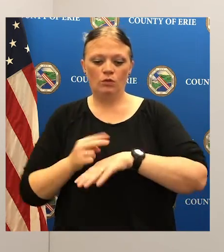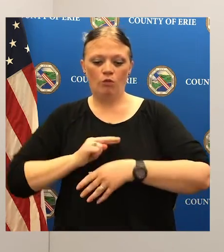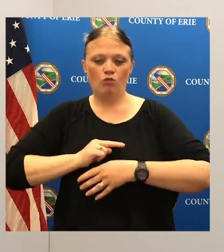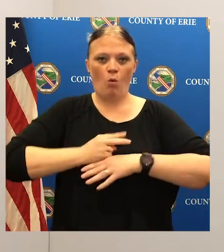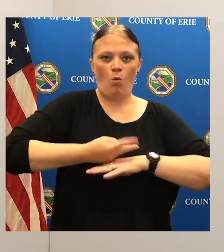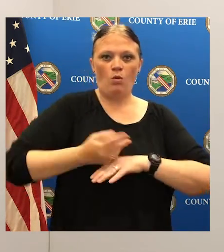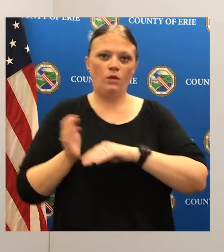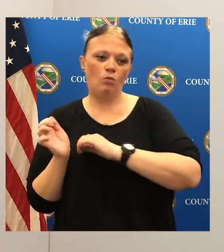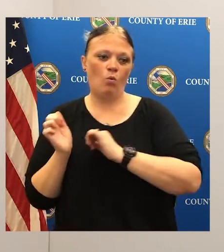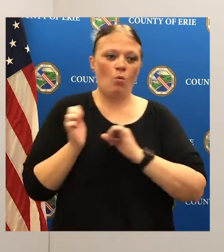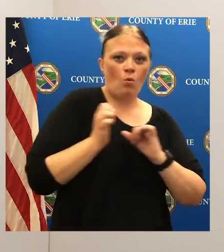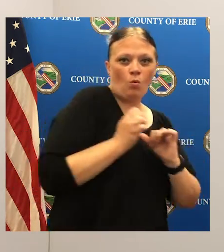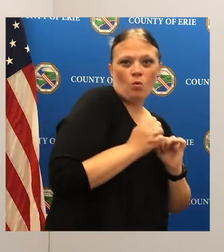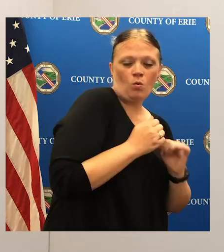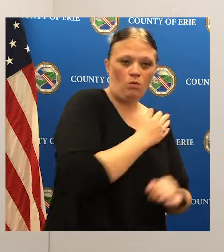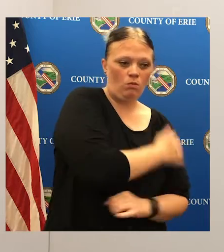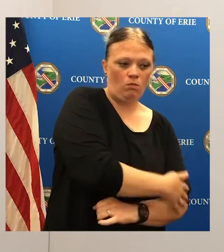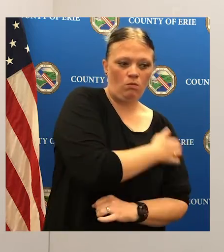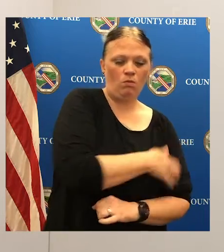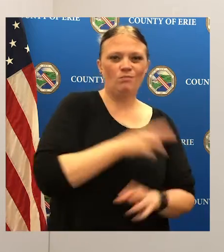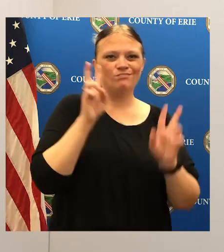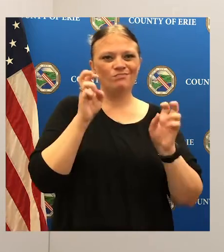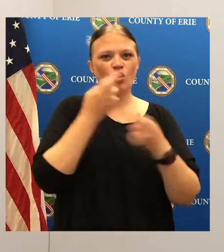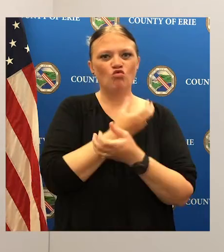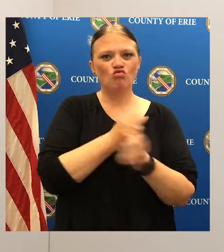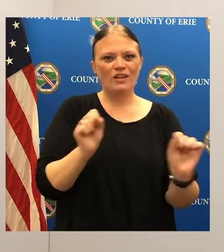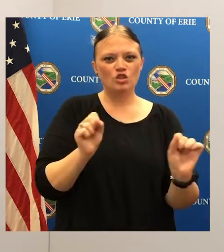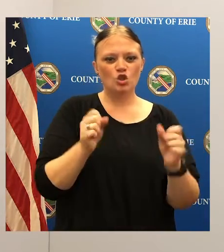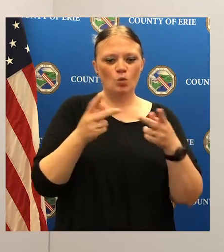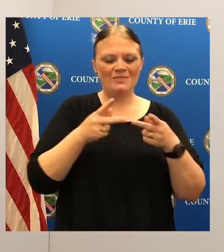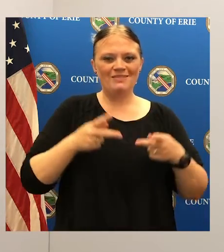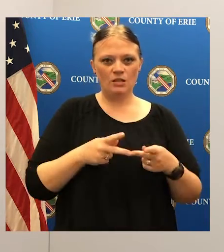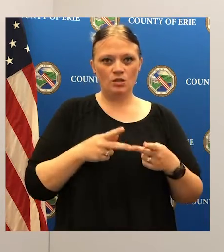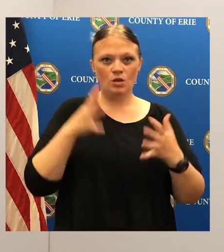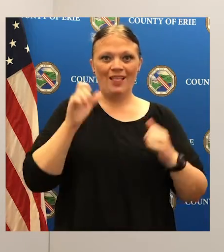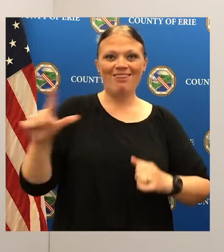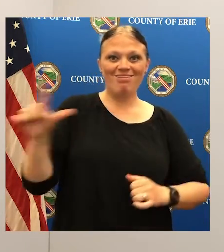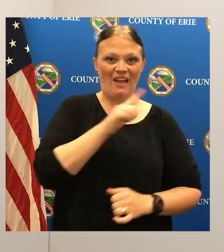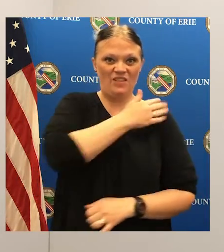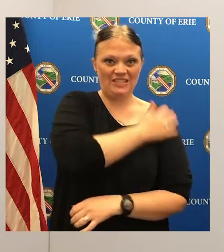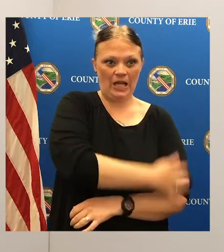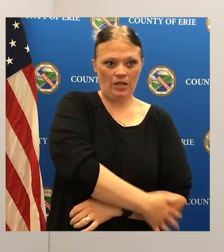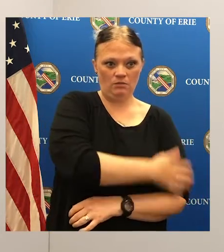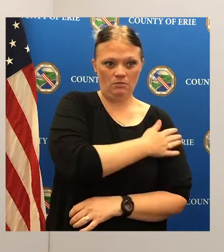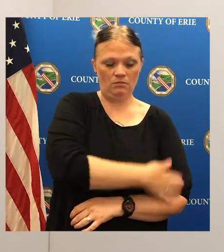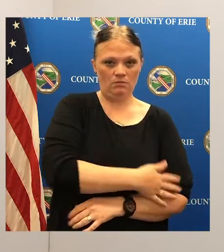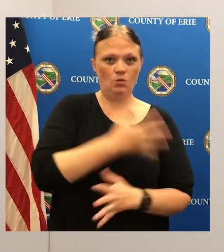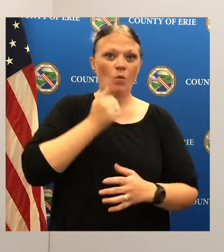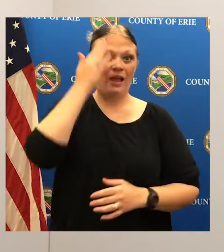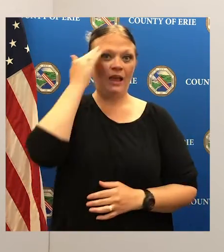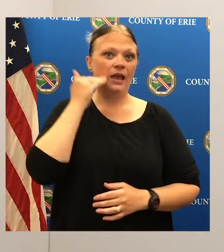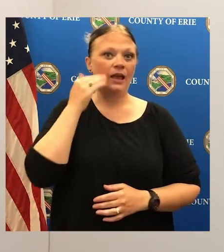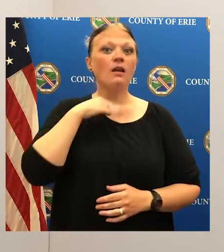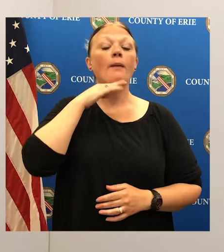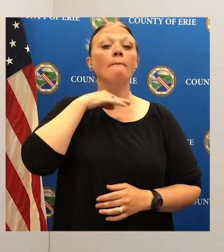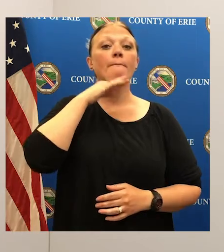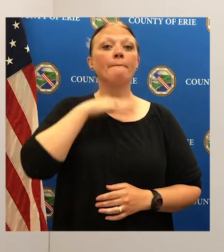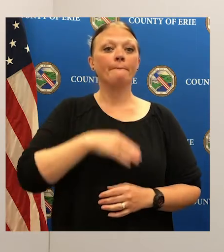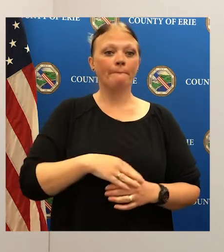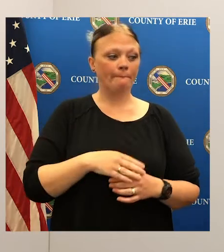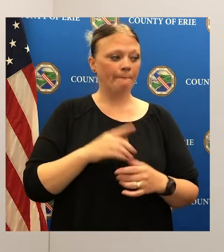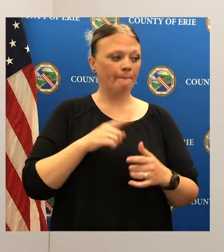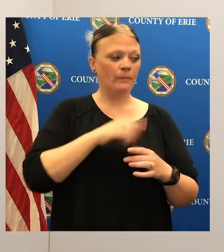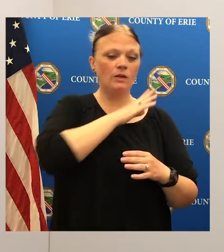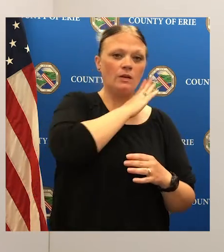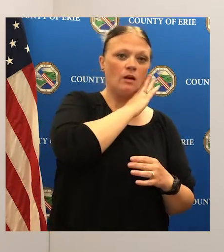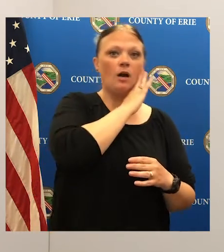roll them over on their side. It's called the rescue position. We want them on their left side. We want their head up, and we're going to let